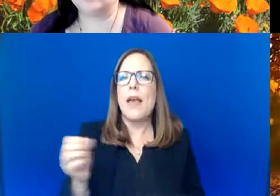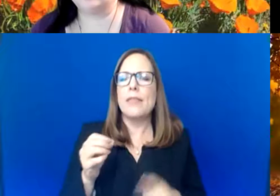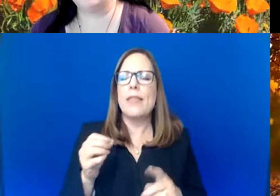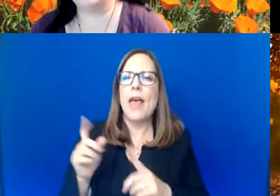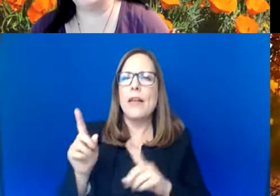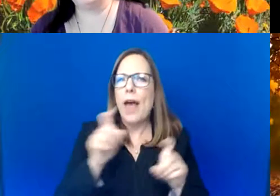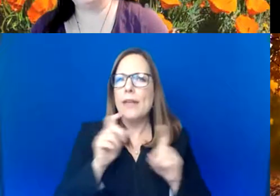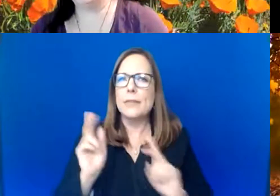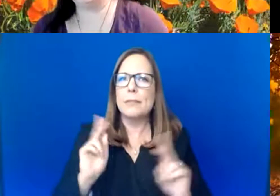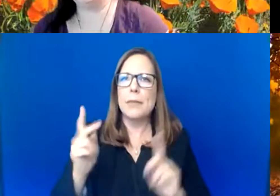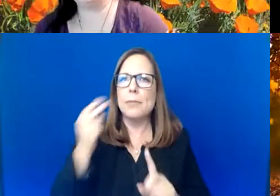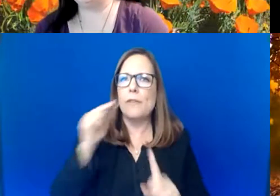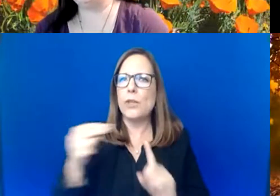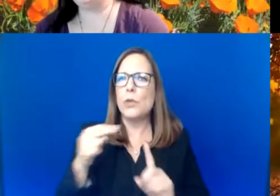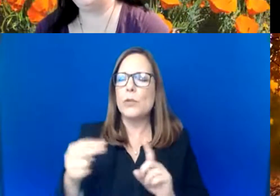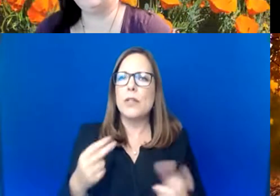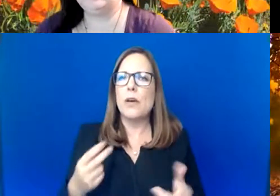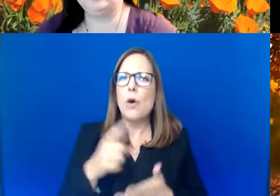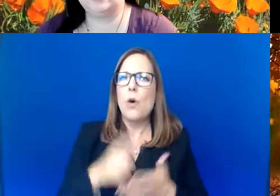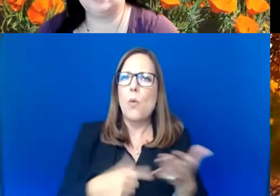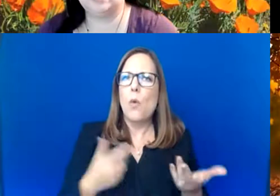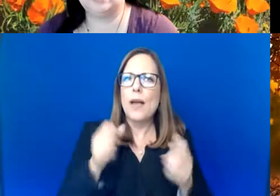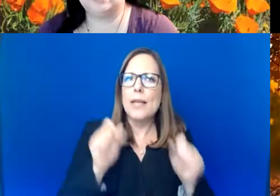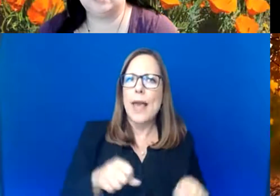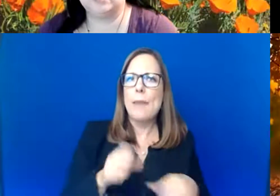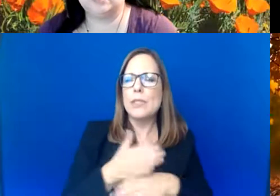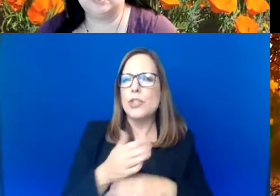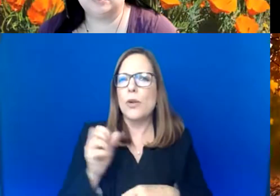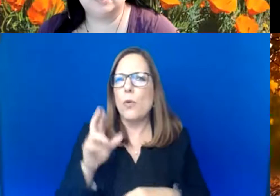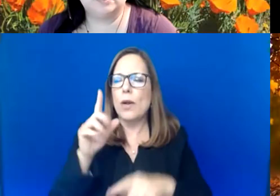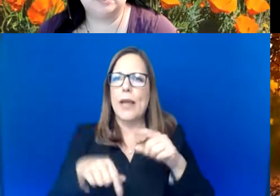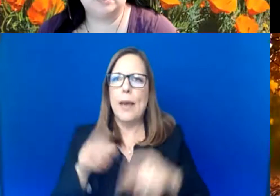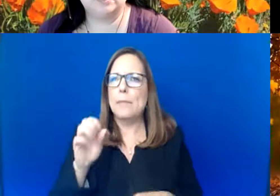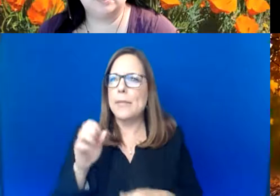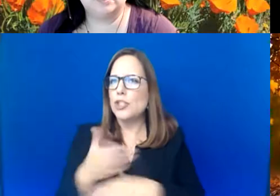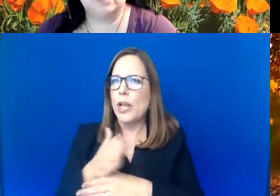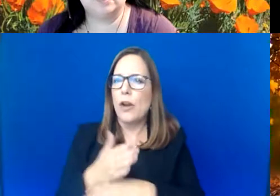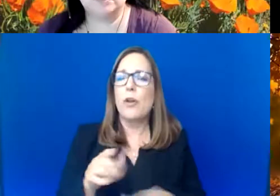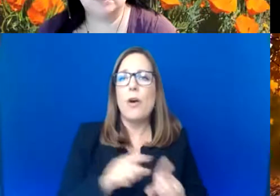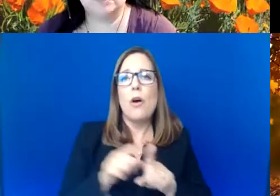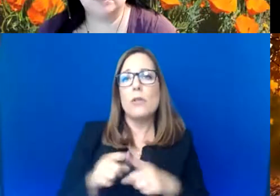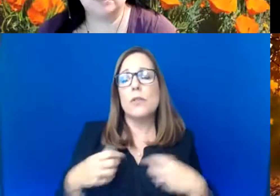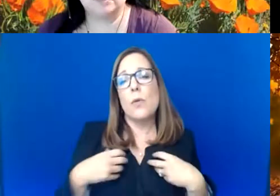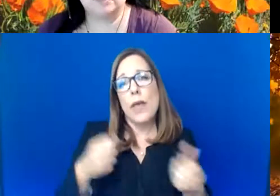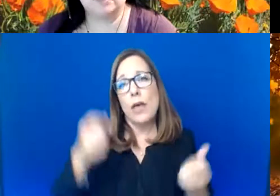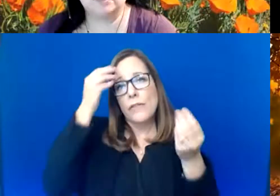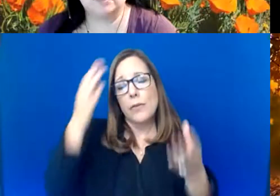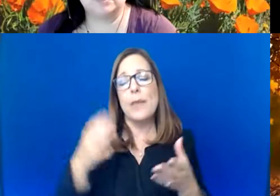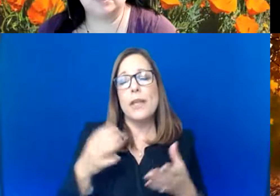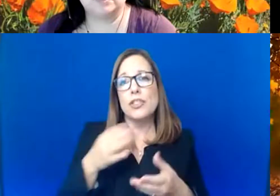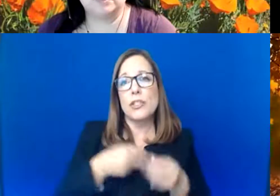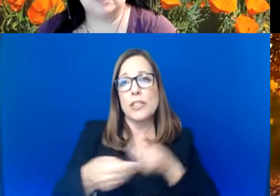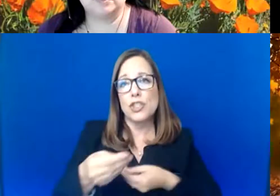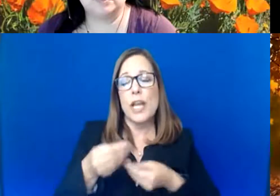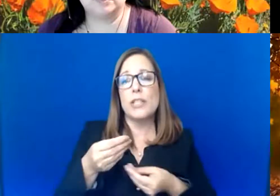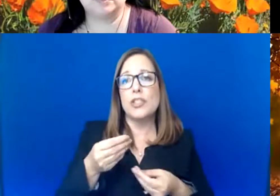shared across state departments and what can't be. There's also the Health Information Exchange Initiative that was recently launched,